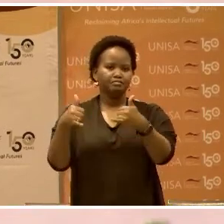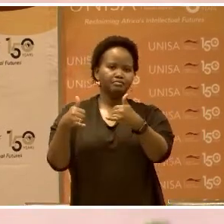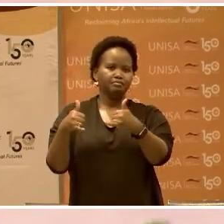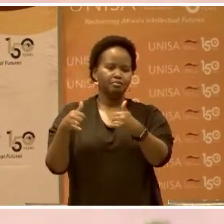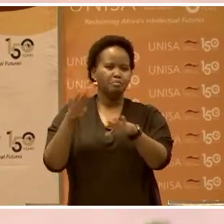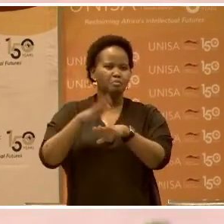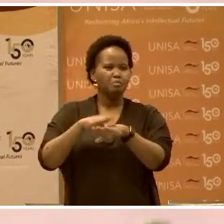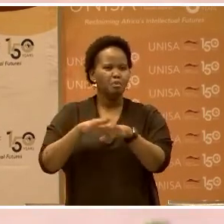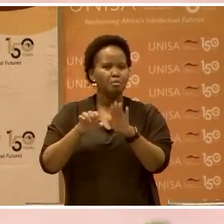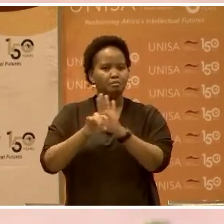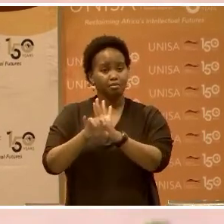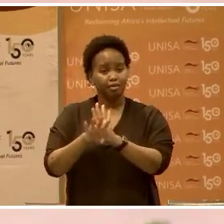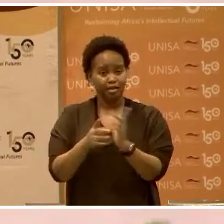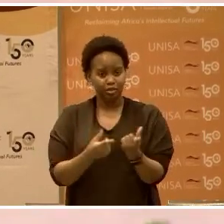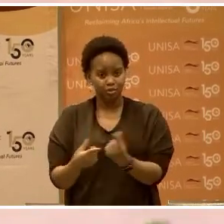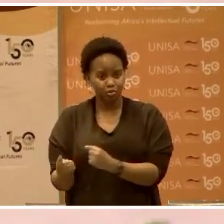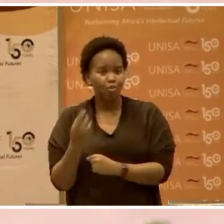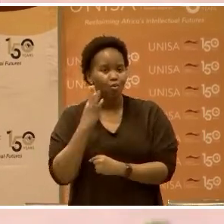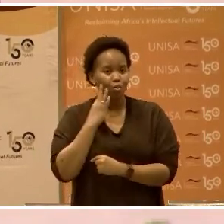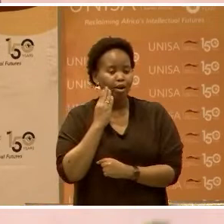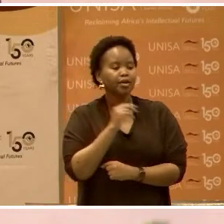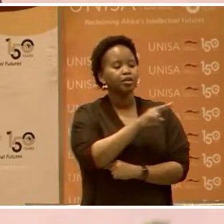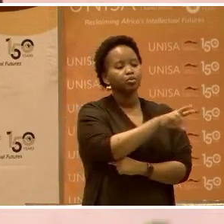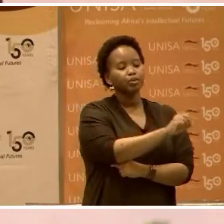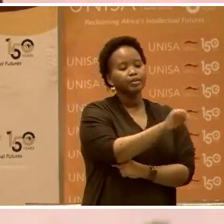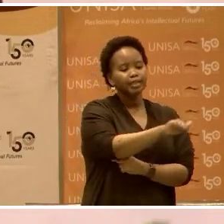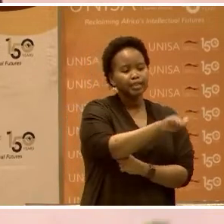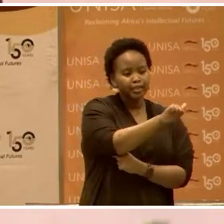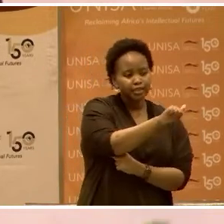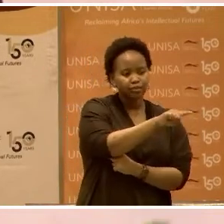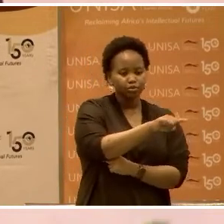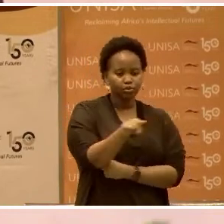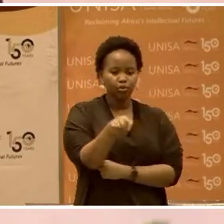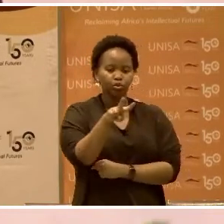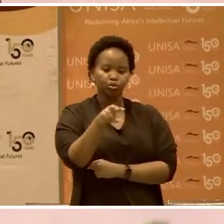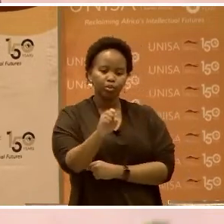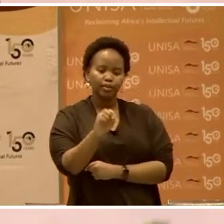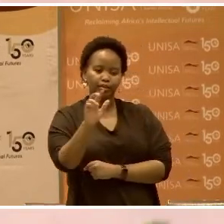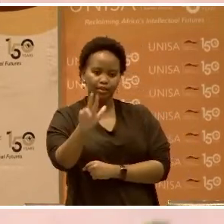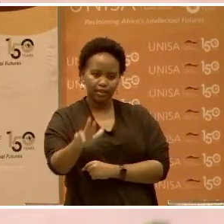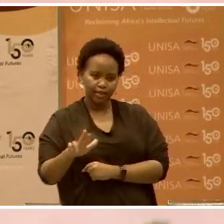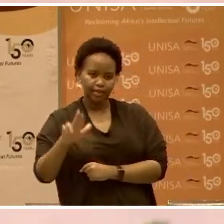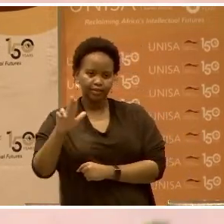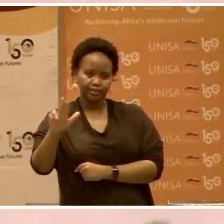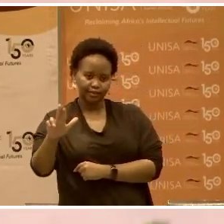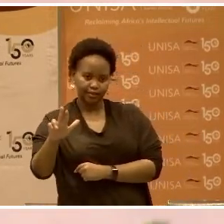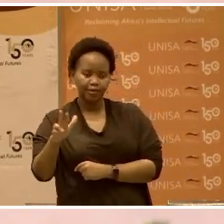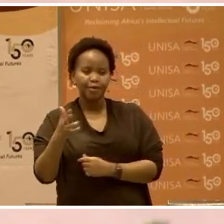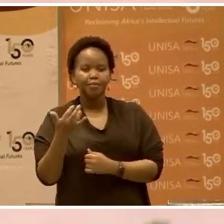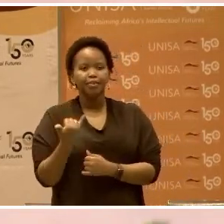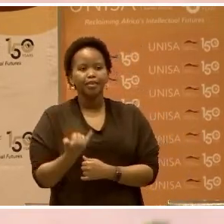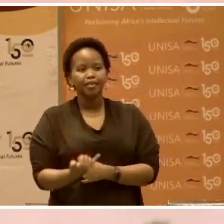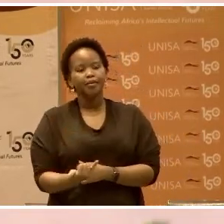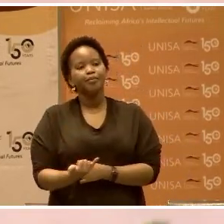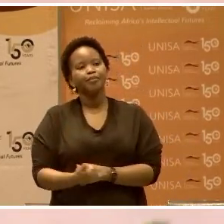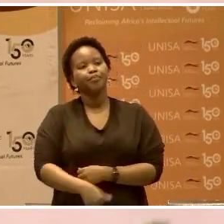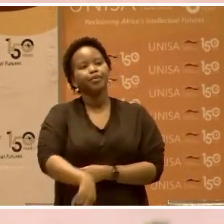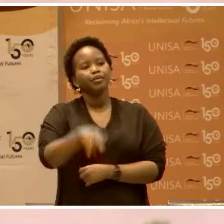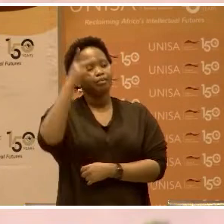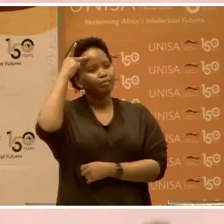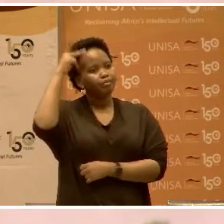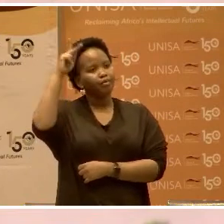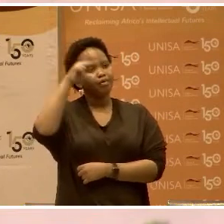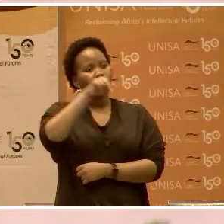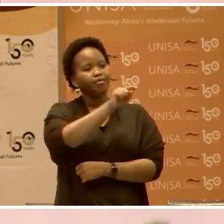2018. Since traveling in part of education, Prof. Teller has visited a number